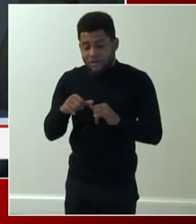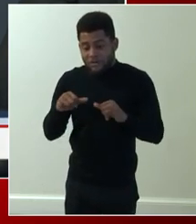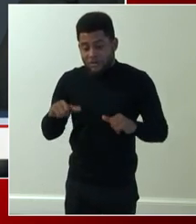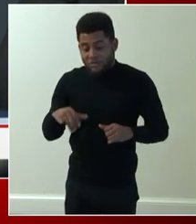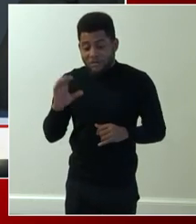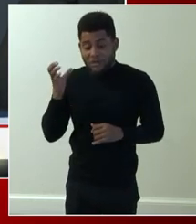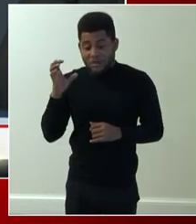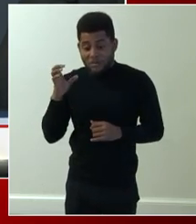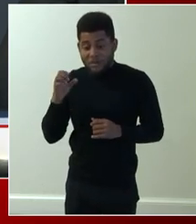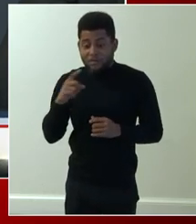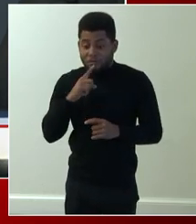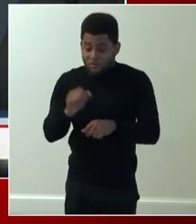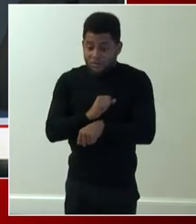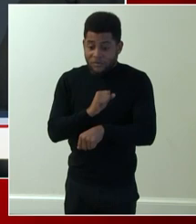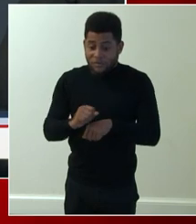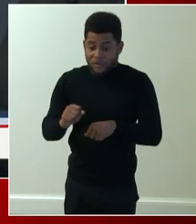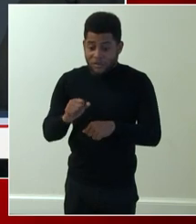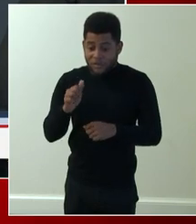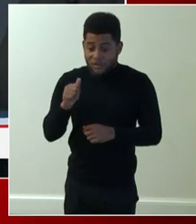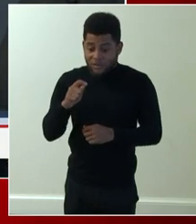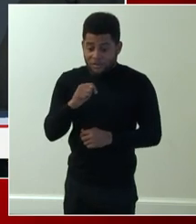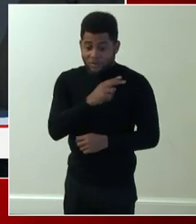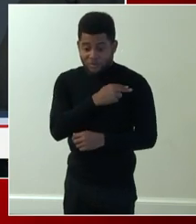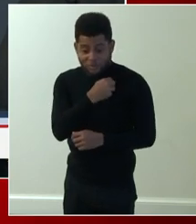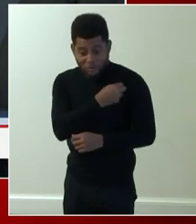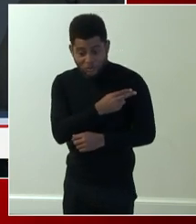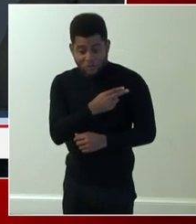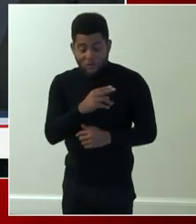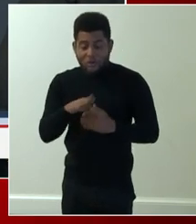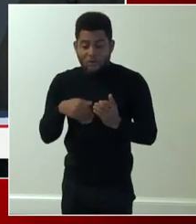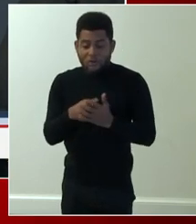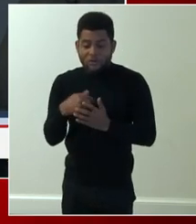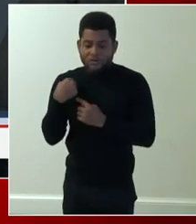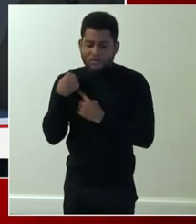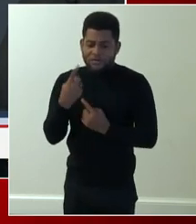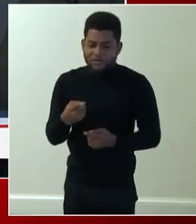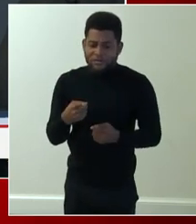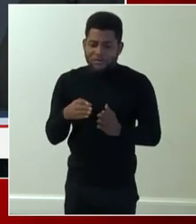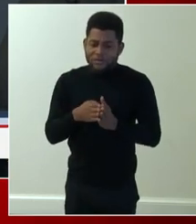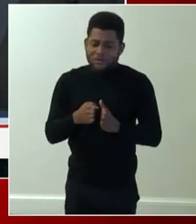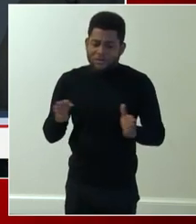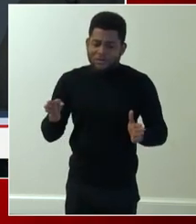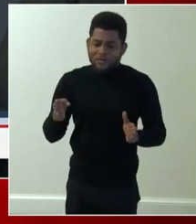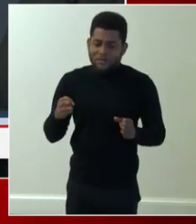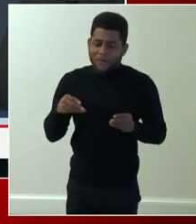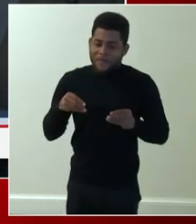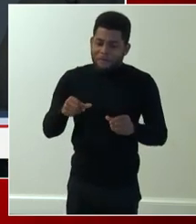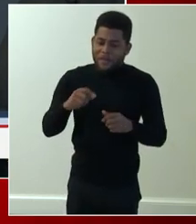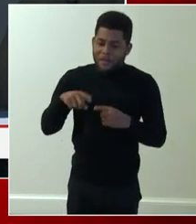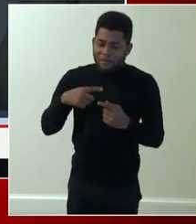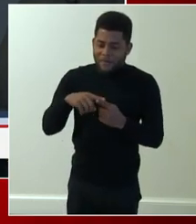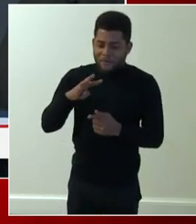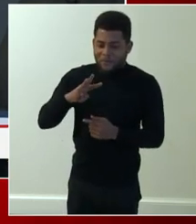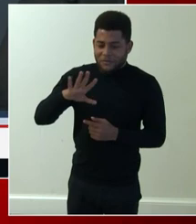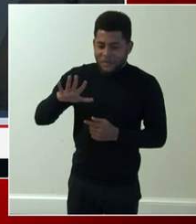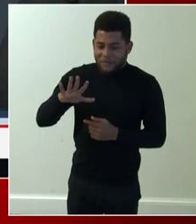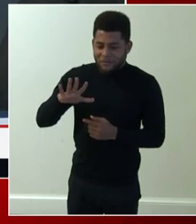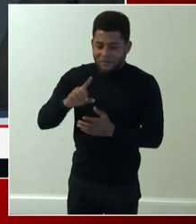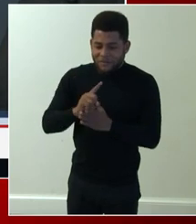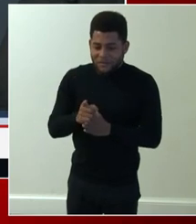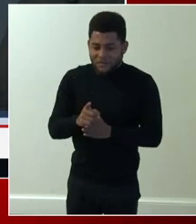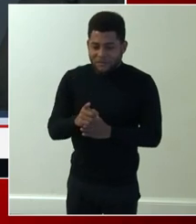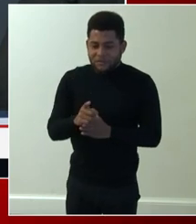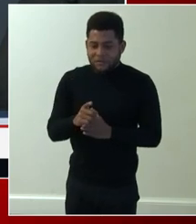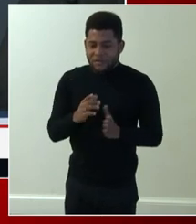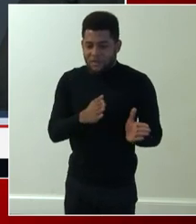fact at hospitals longer than they typically have been. They generally, historically, spend about 45 minutes dropping a patient. We've seen that